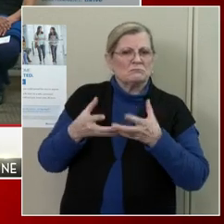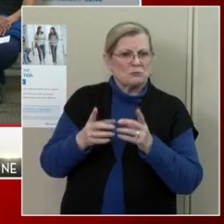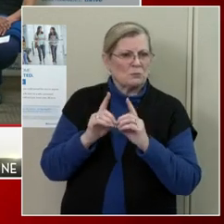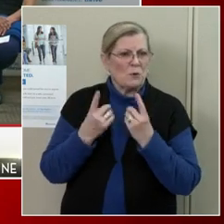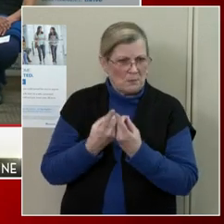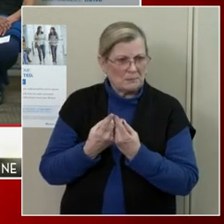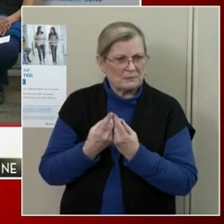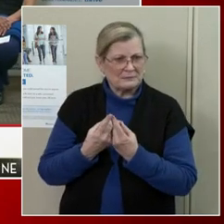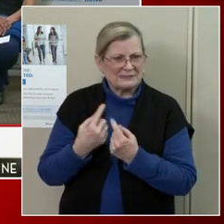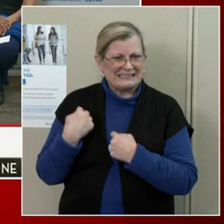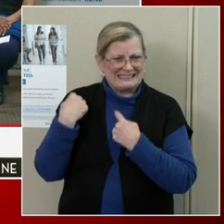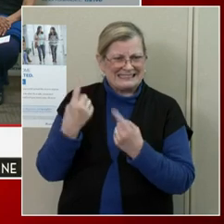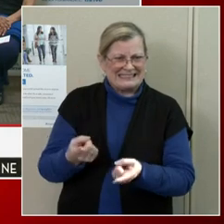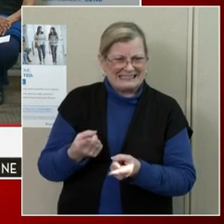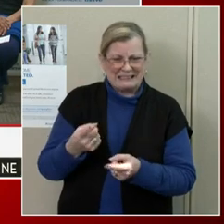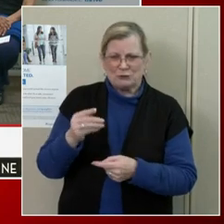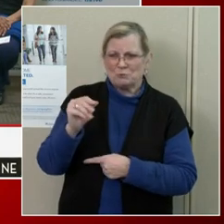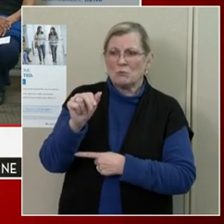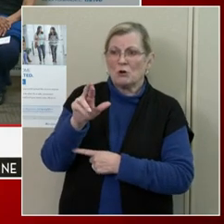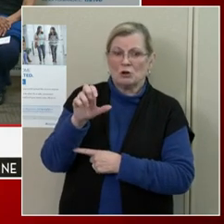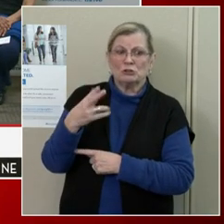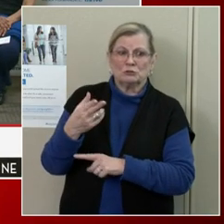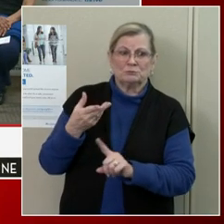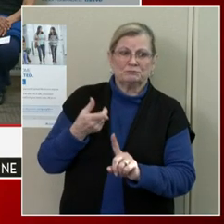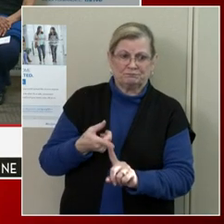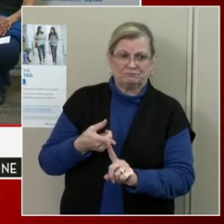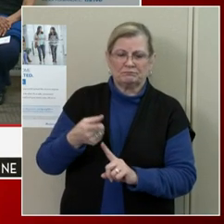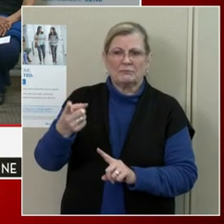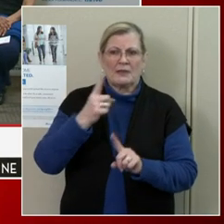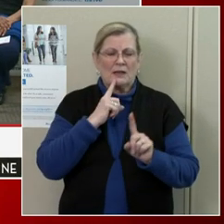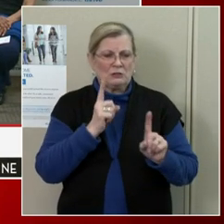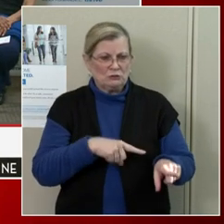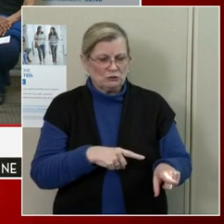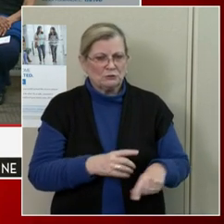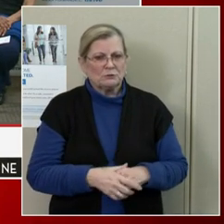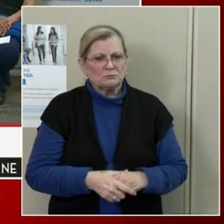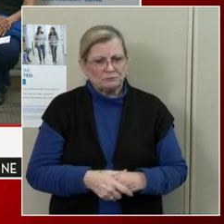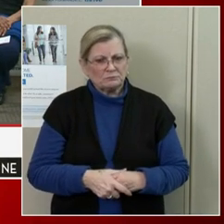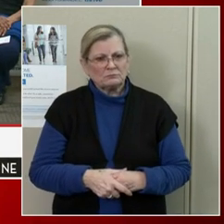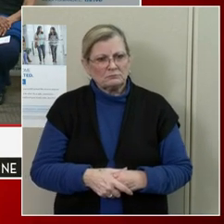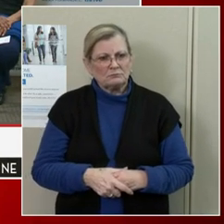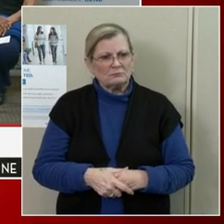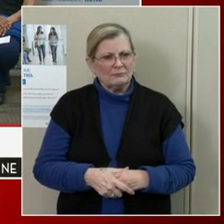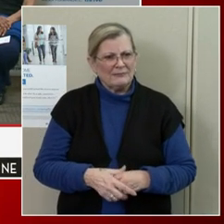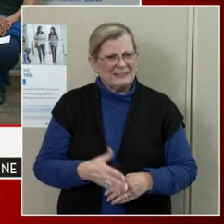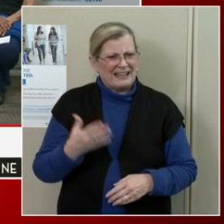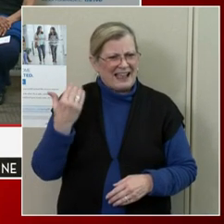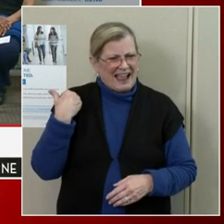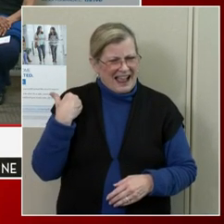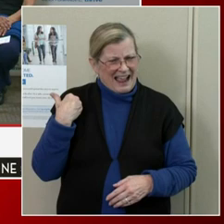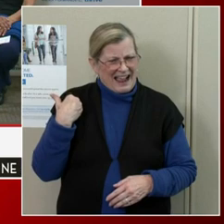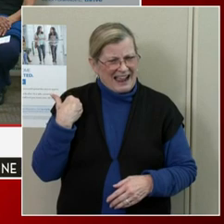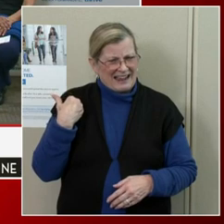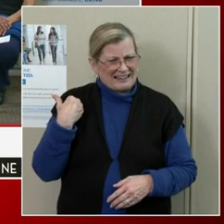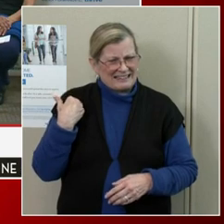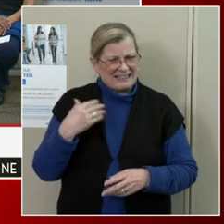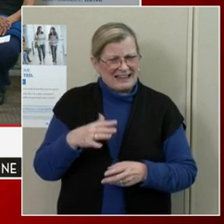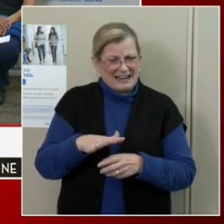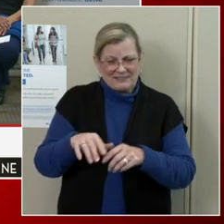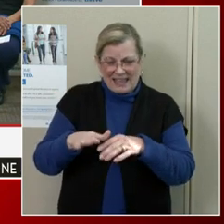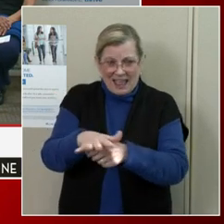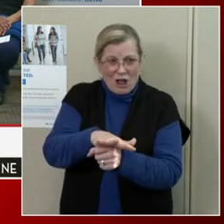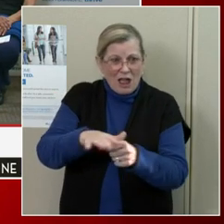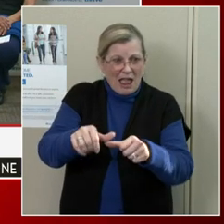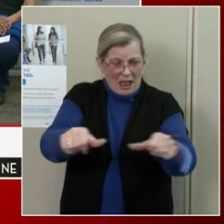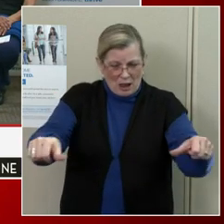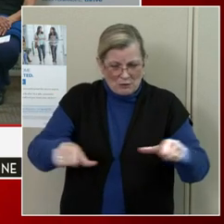since March, we were able to get triage area set up for all patients. We were able to